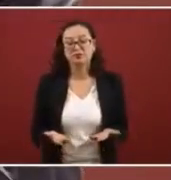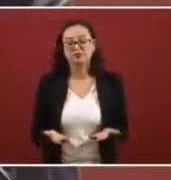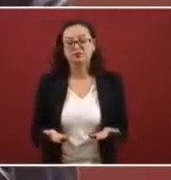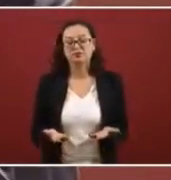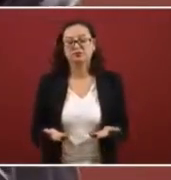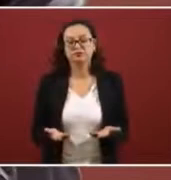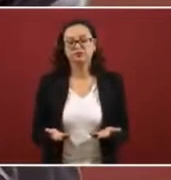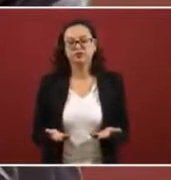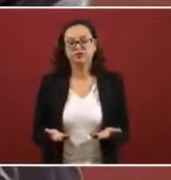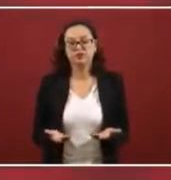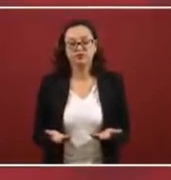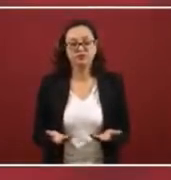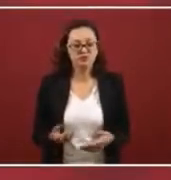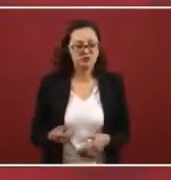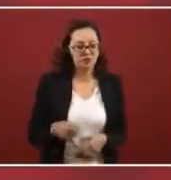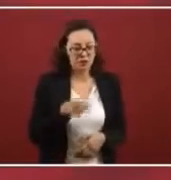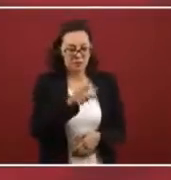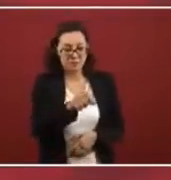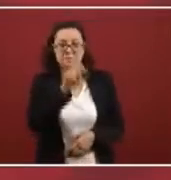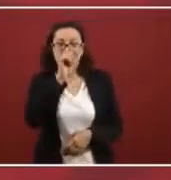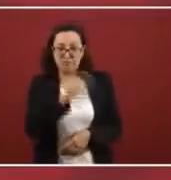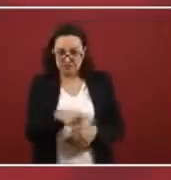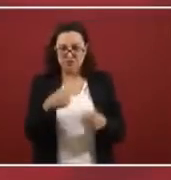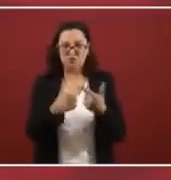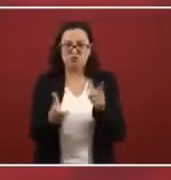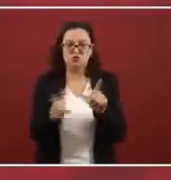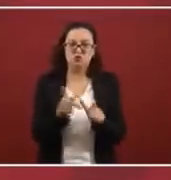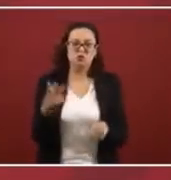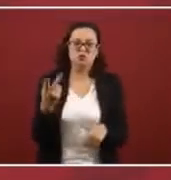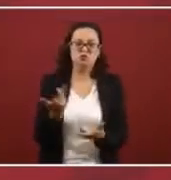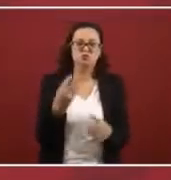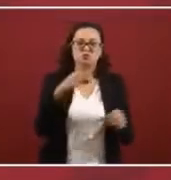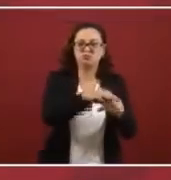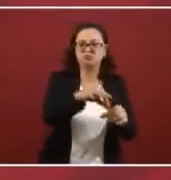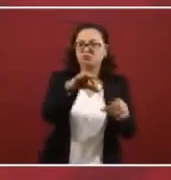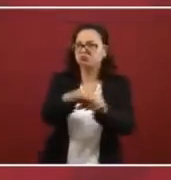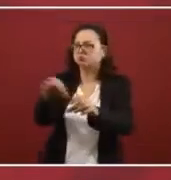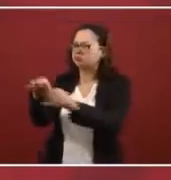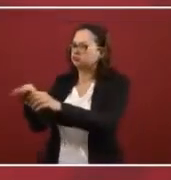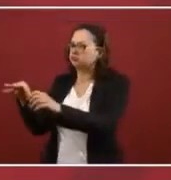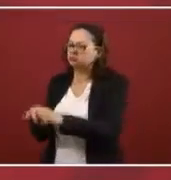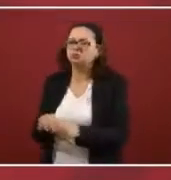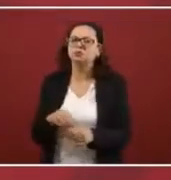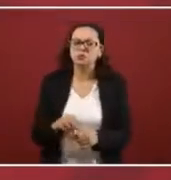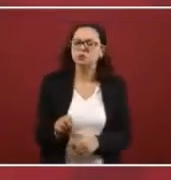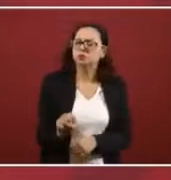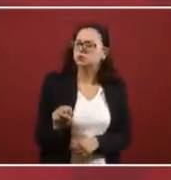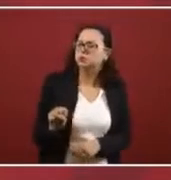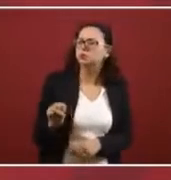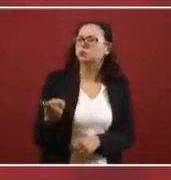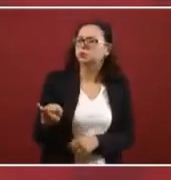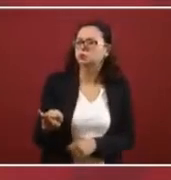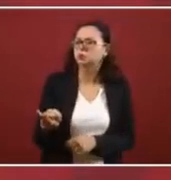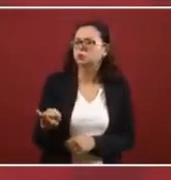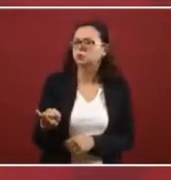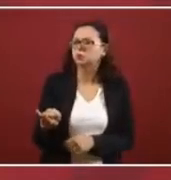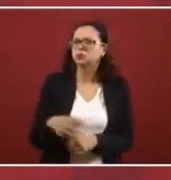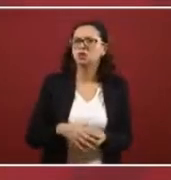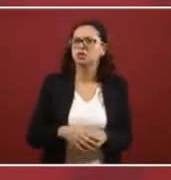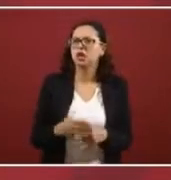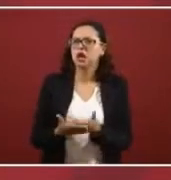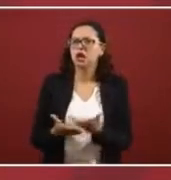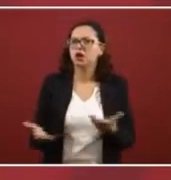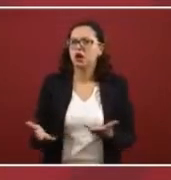quienes, este, votaron, those that voted por esta medida, for this measure están en contra,